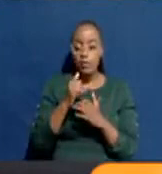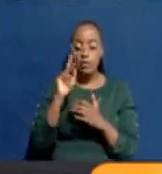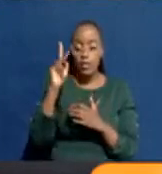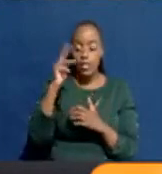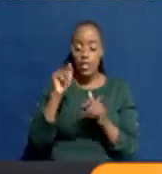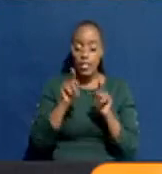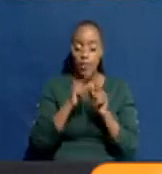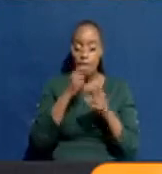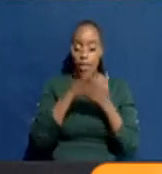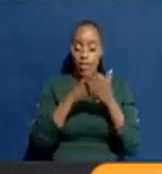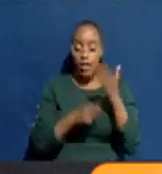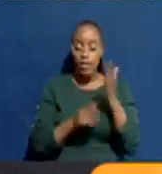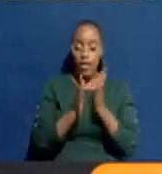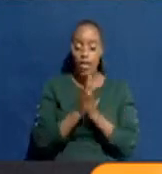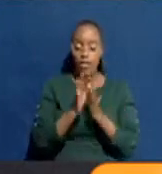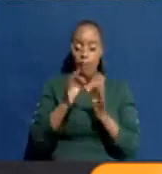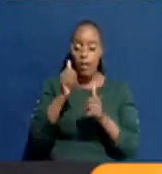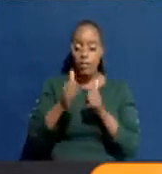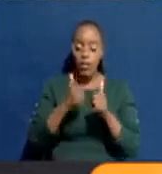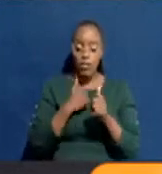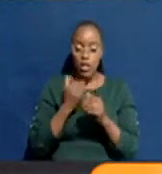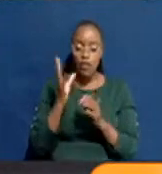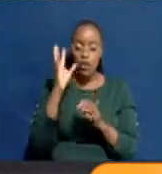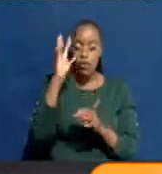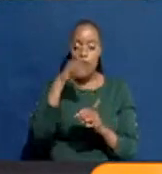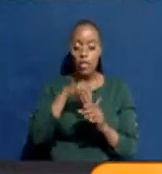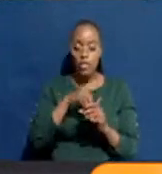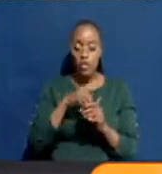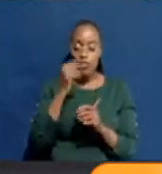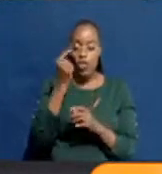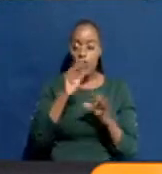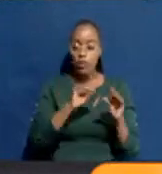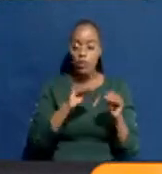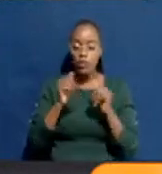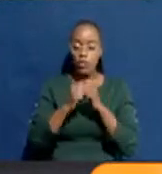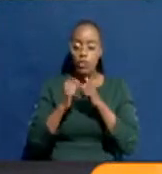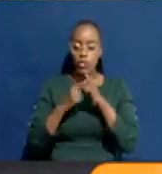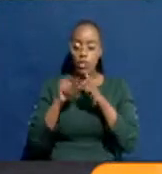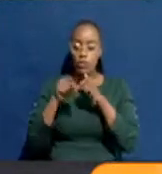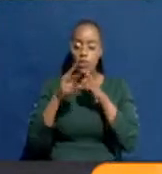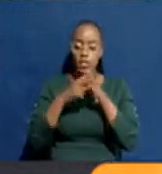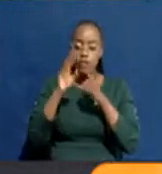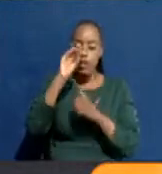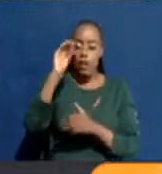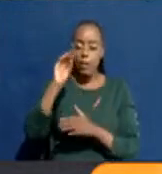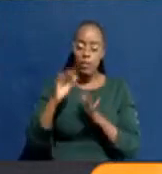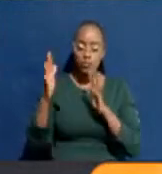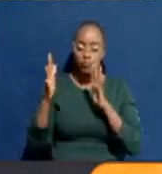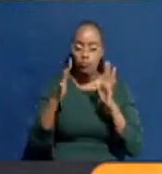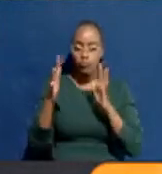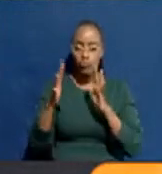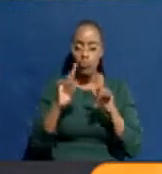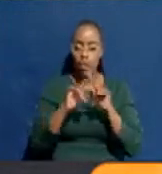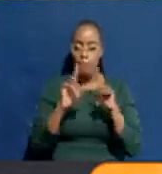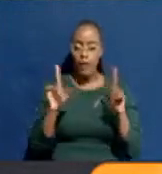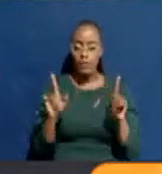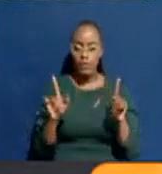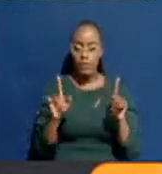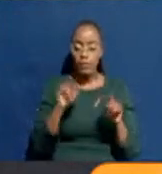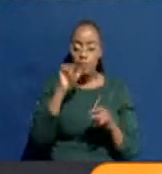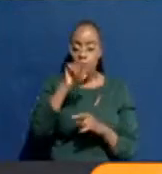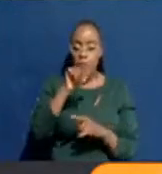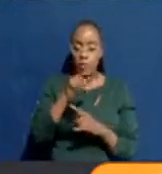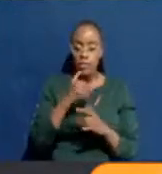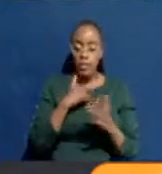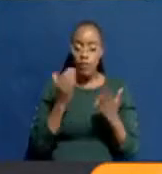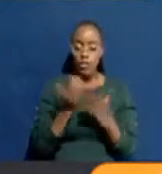taxes, even with the measures that we are incorporating, we are only moving to 16.7% thereabout. But that does not